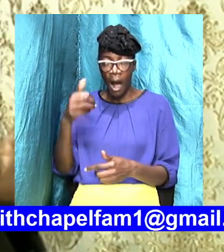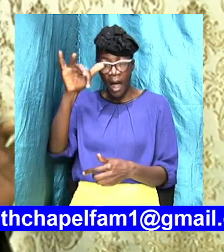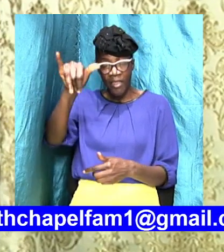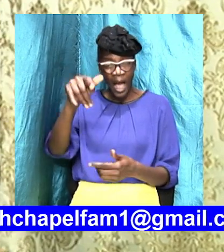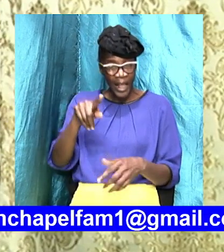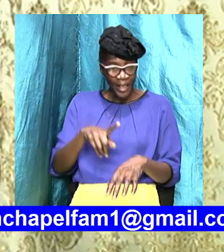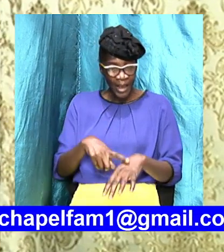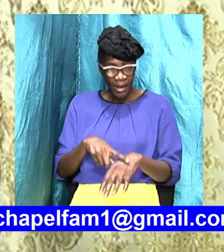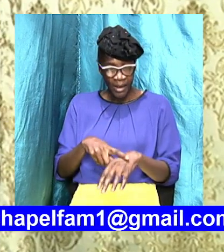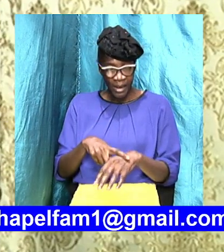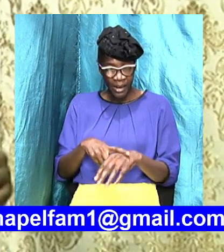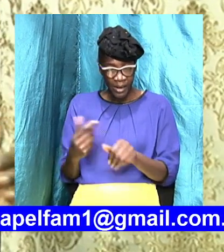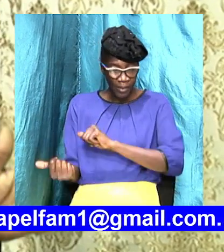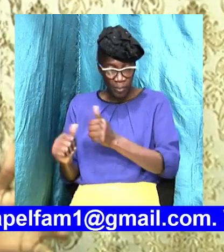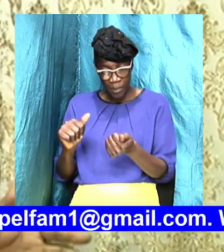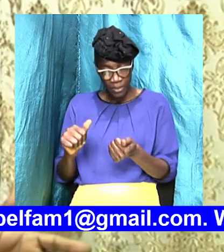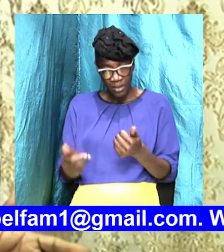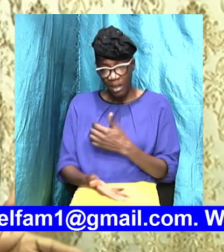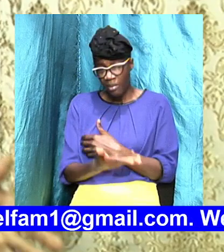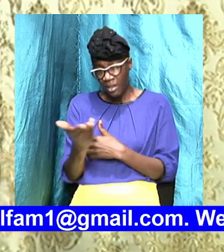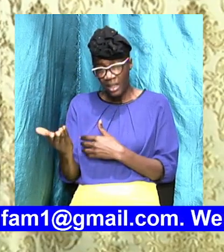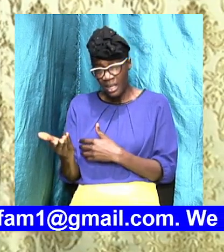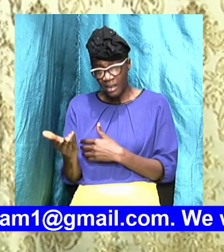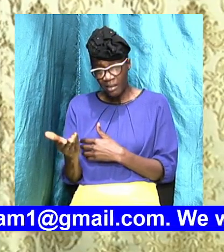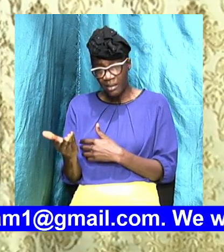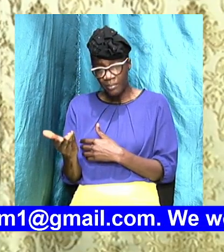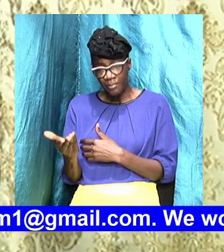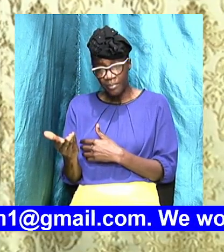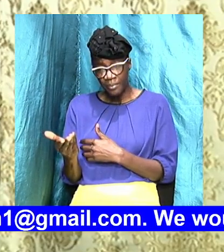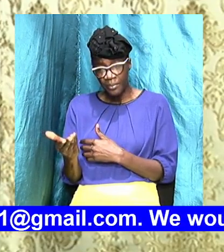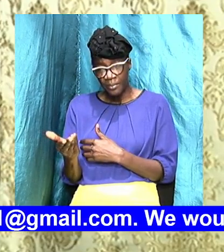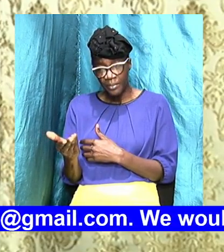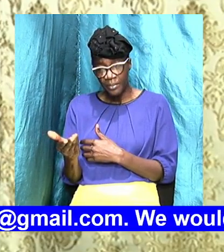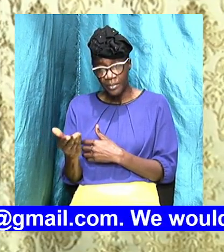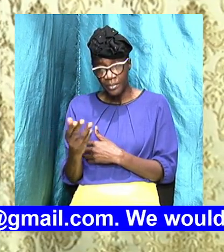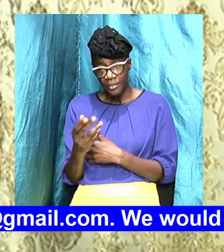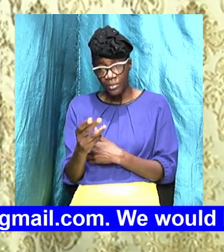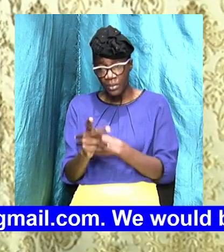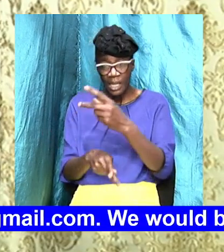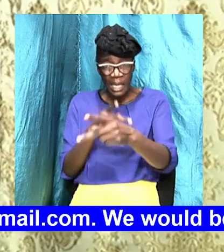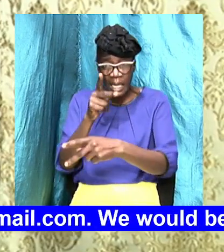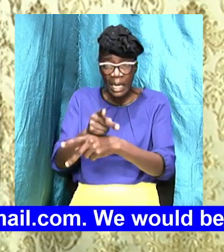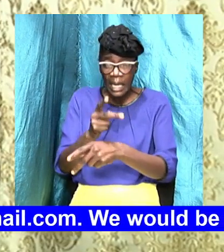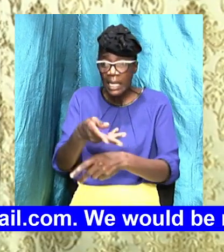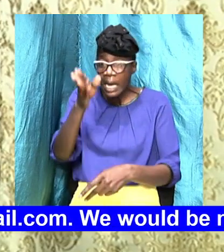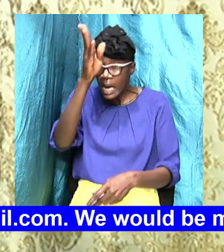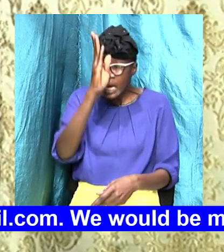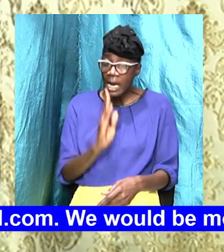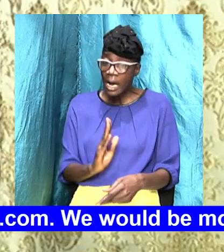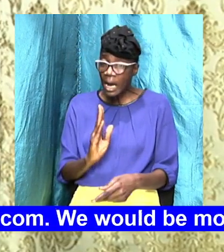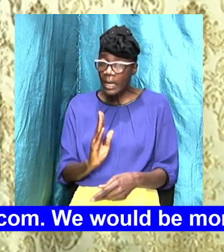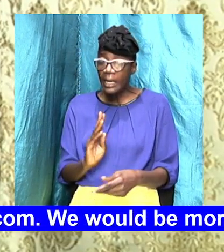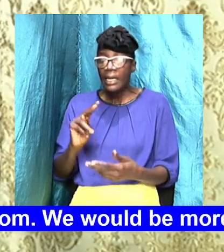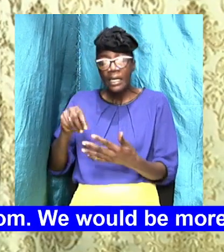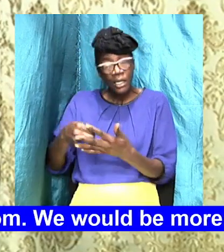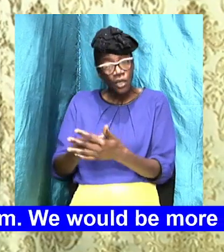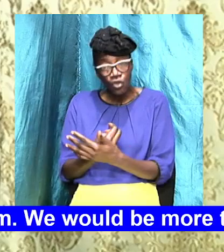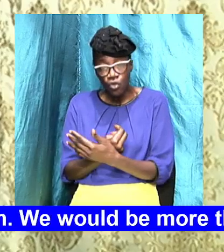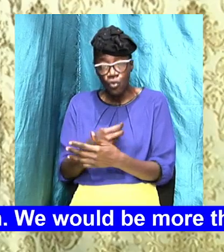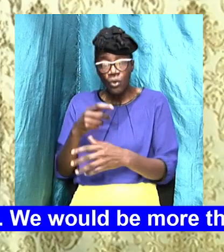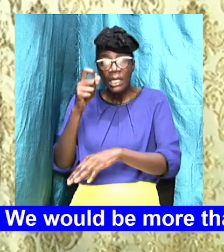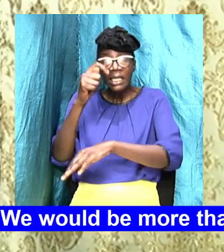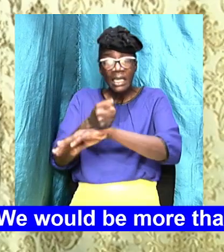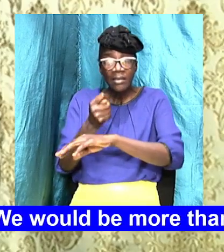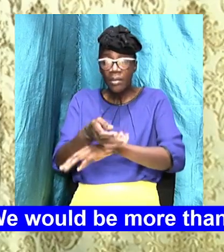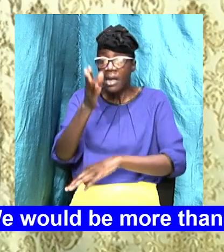time, baptism was there in typology. And in the New Testament, God requires baptism as a